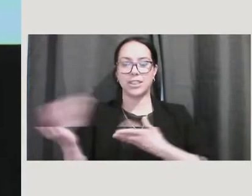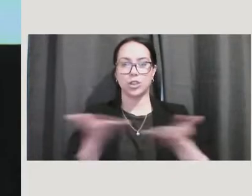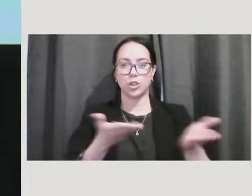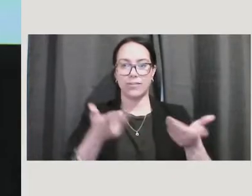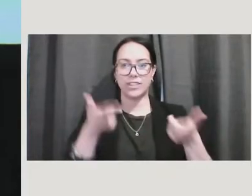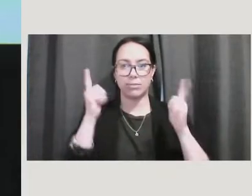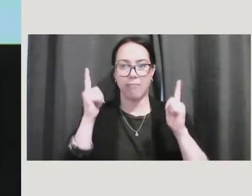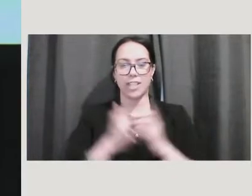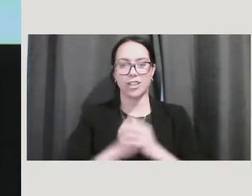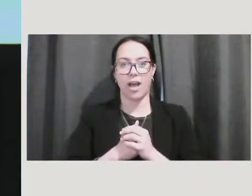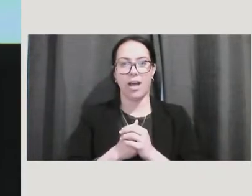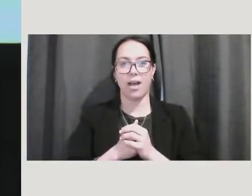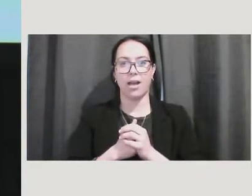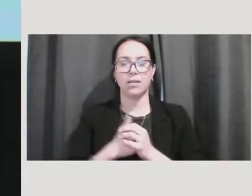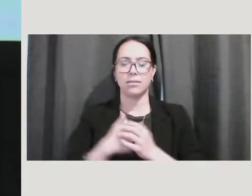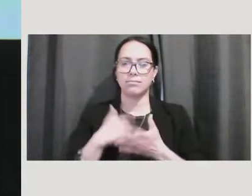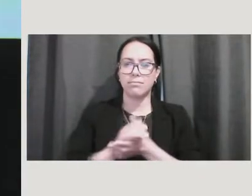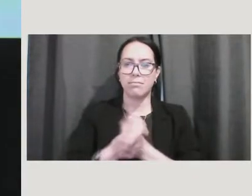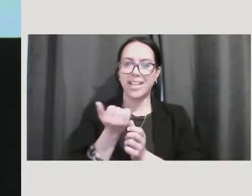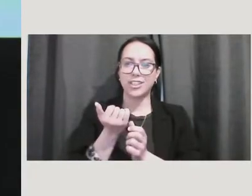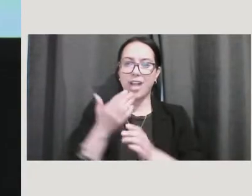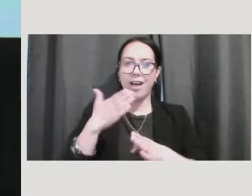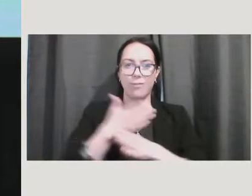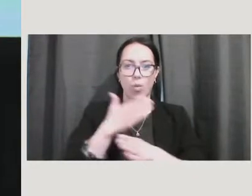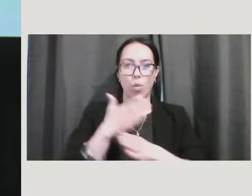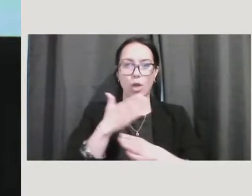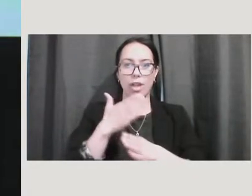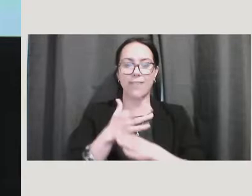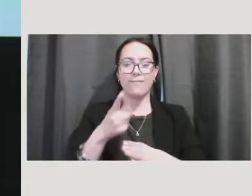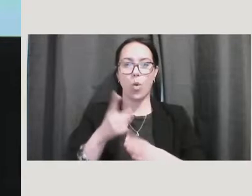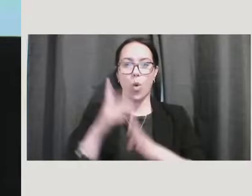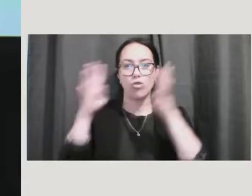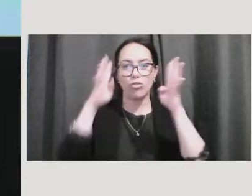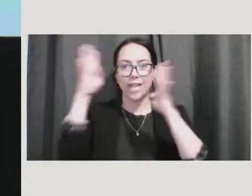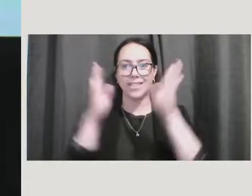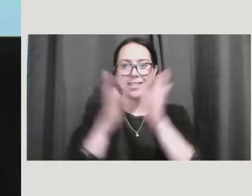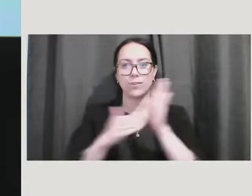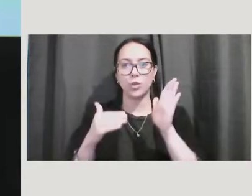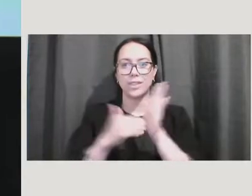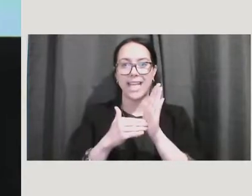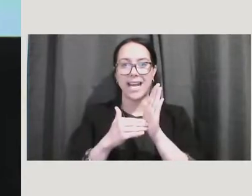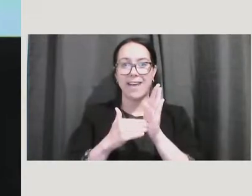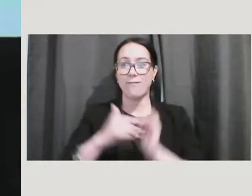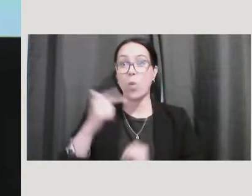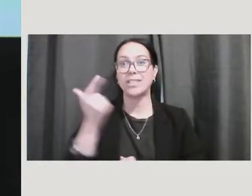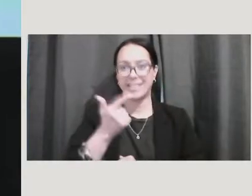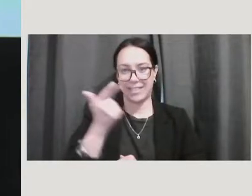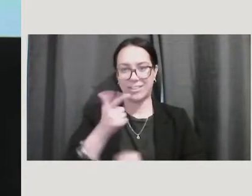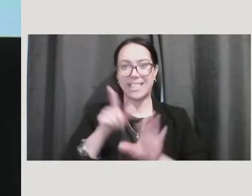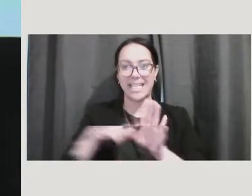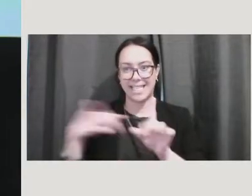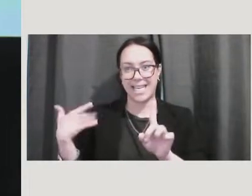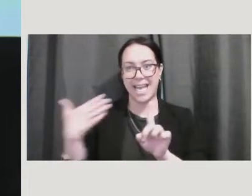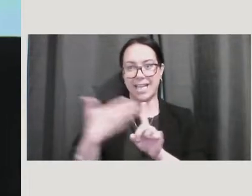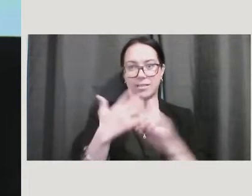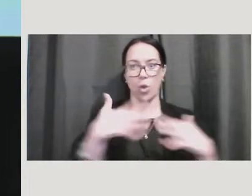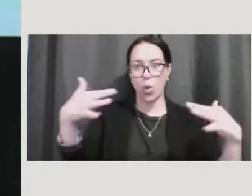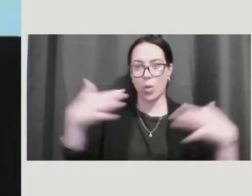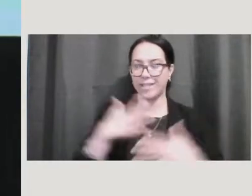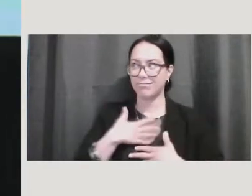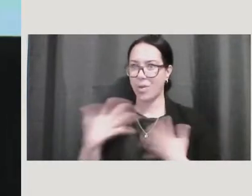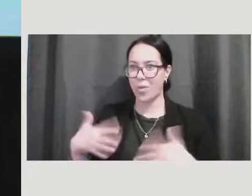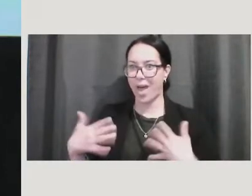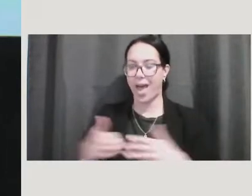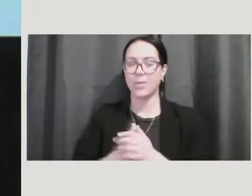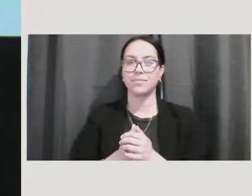and I've had the real pleasure of being working for Creative New Zealand for 17 years and uh enjoying just about every day have